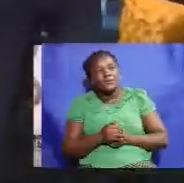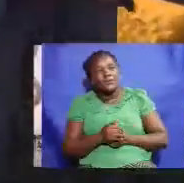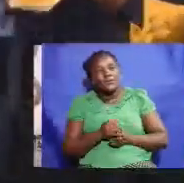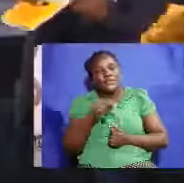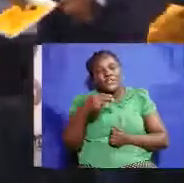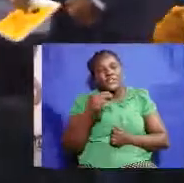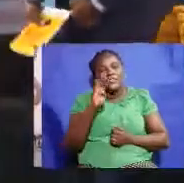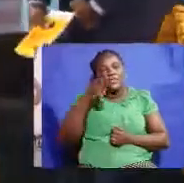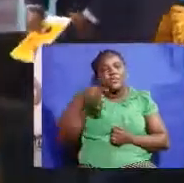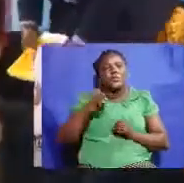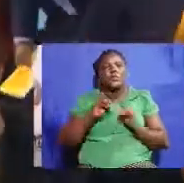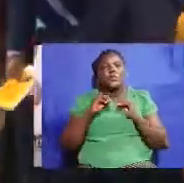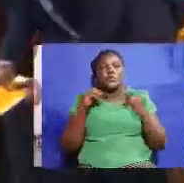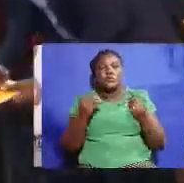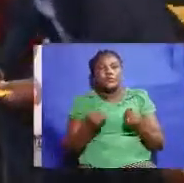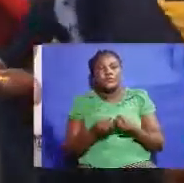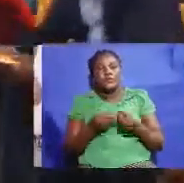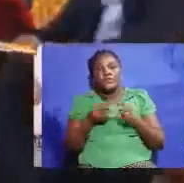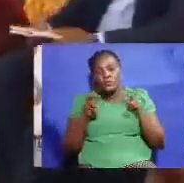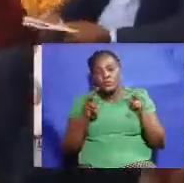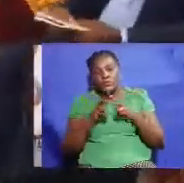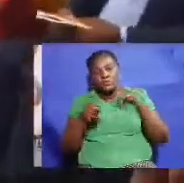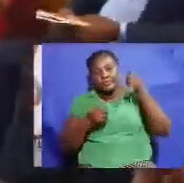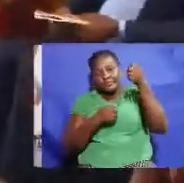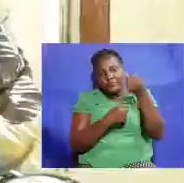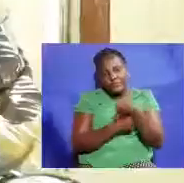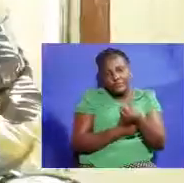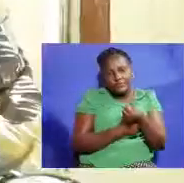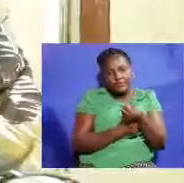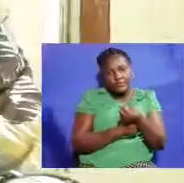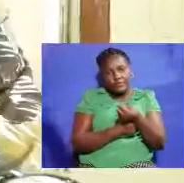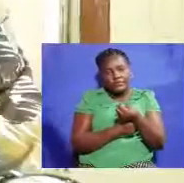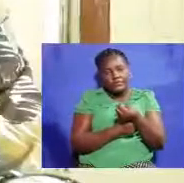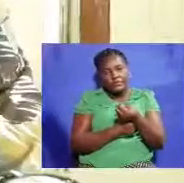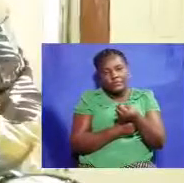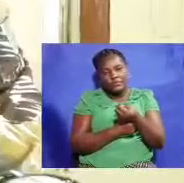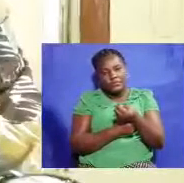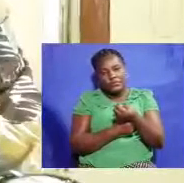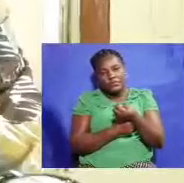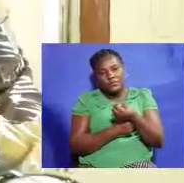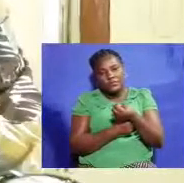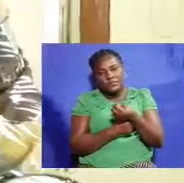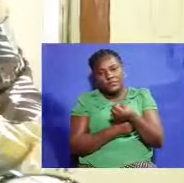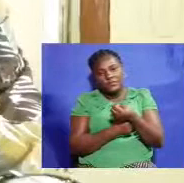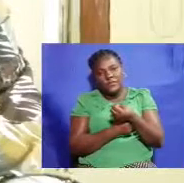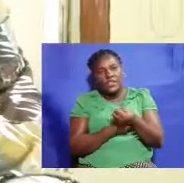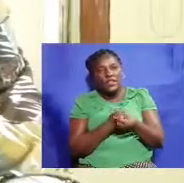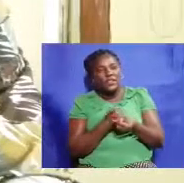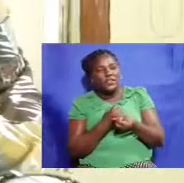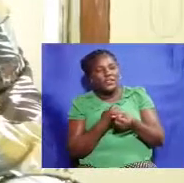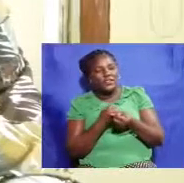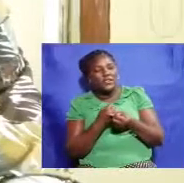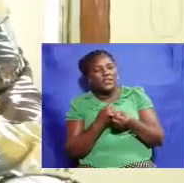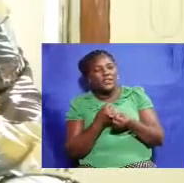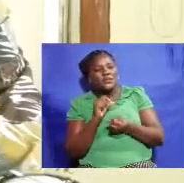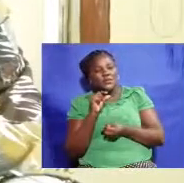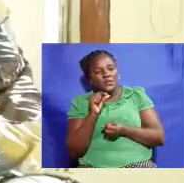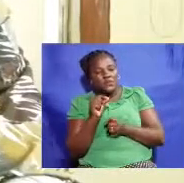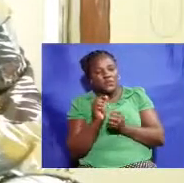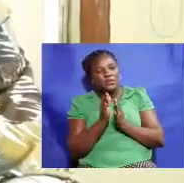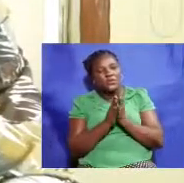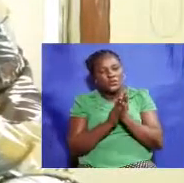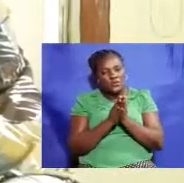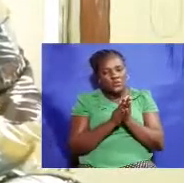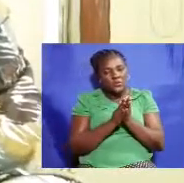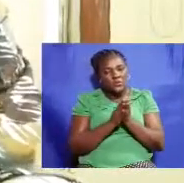So H4P organization has been very supportive. In fact, hitherto there was little interest for persons with